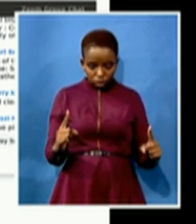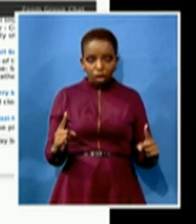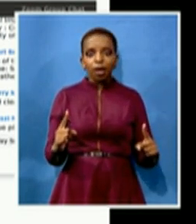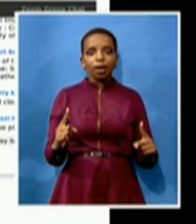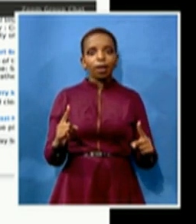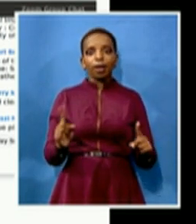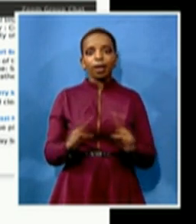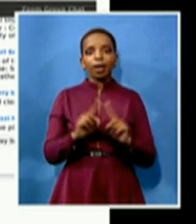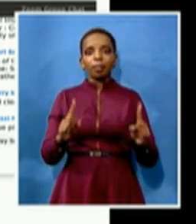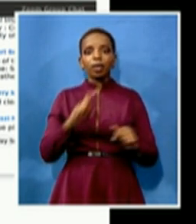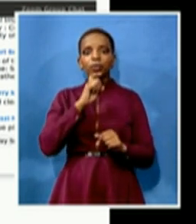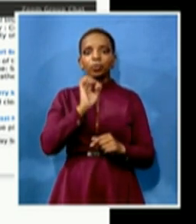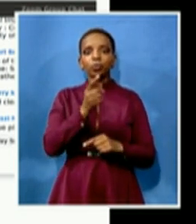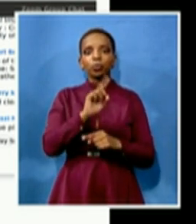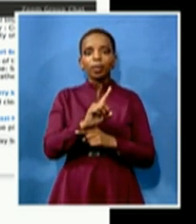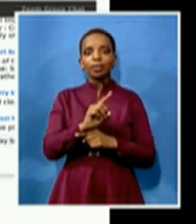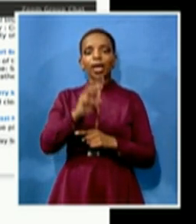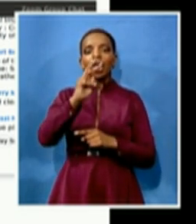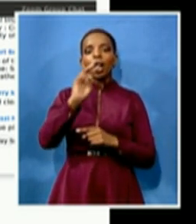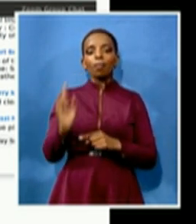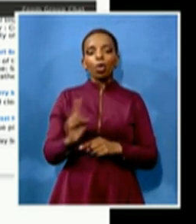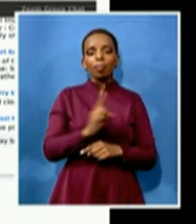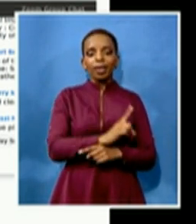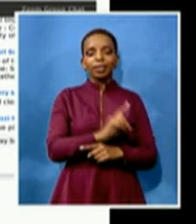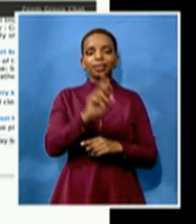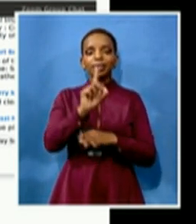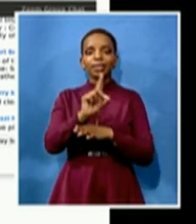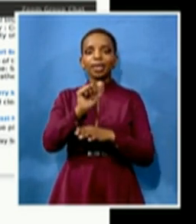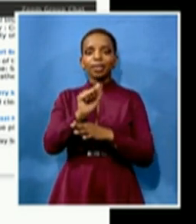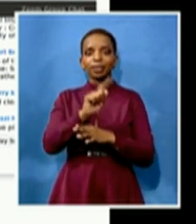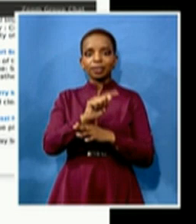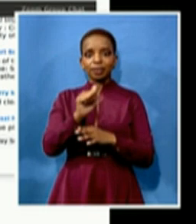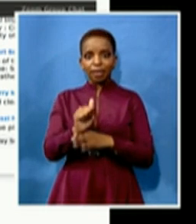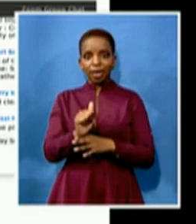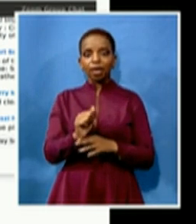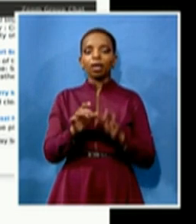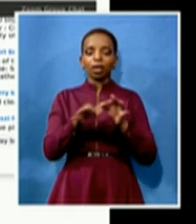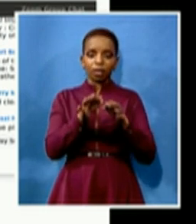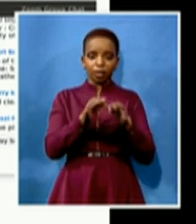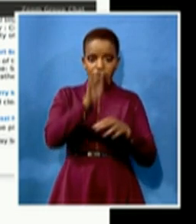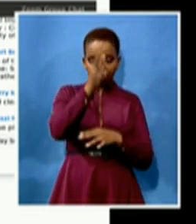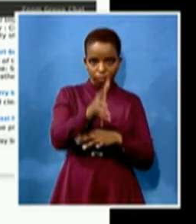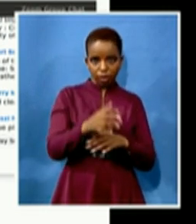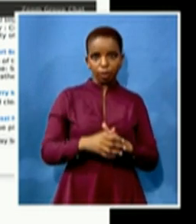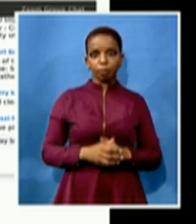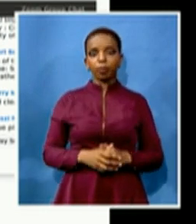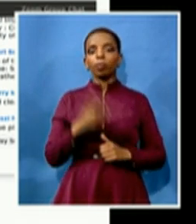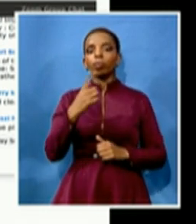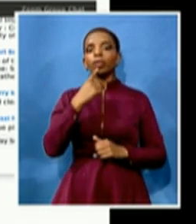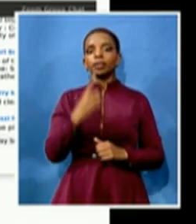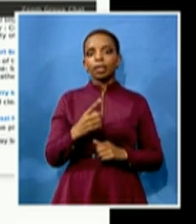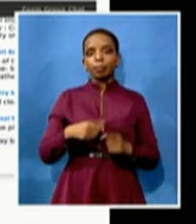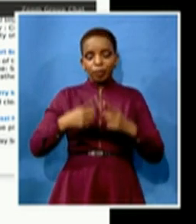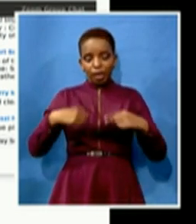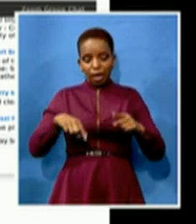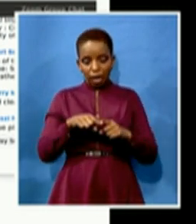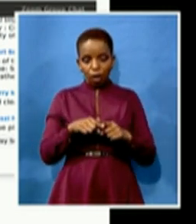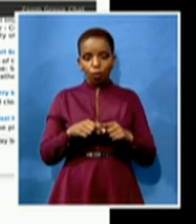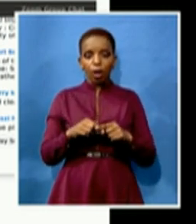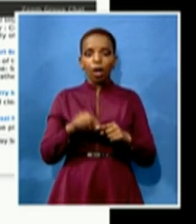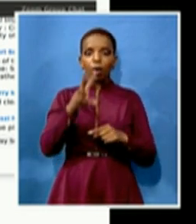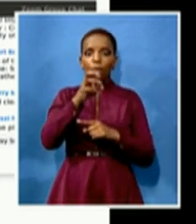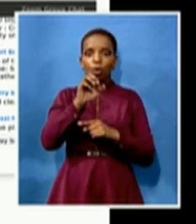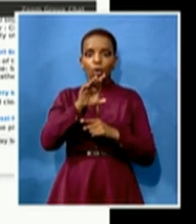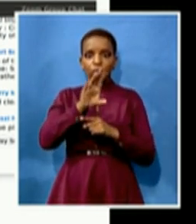to export cases from our initial ward to every other ward. At the same